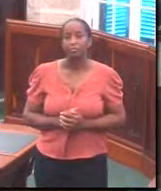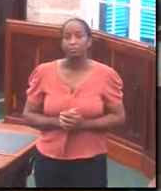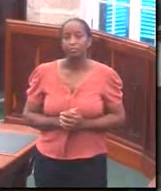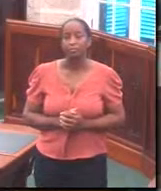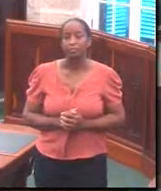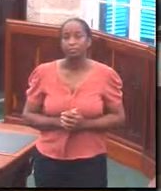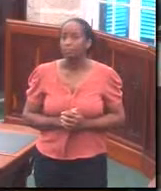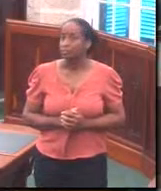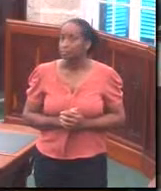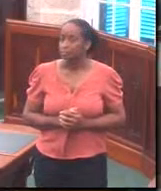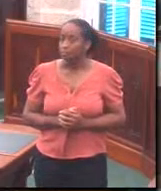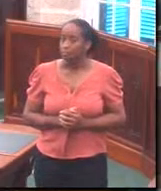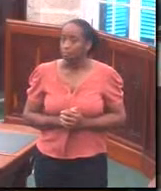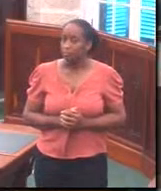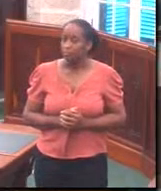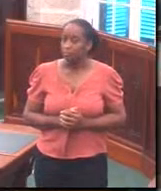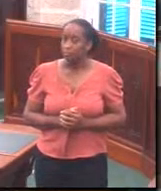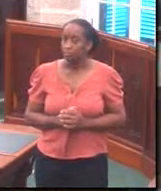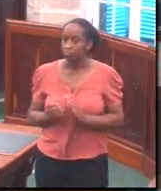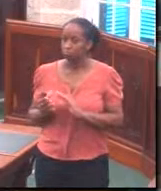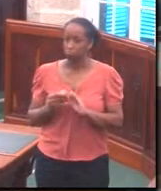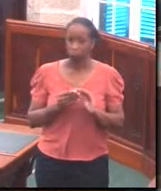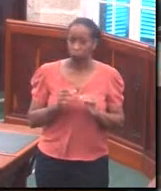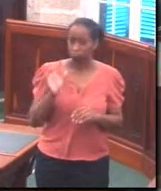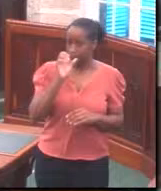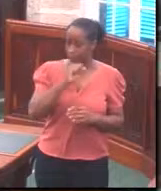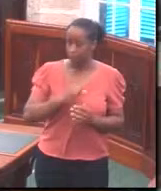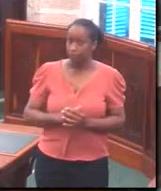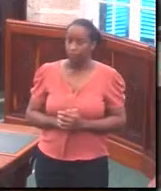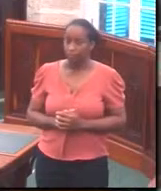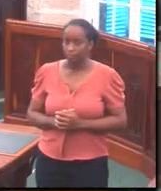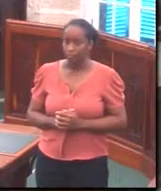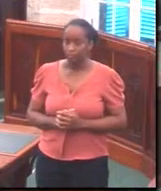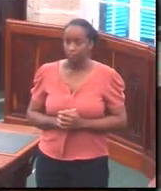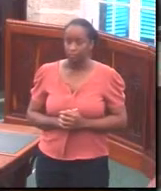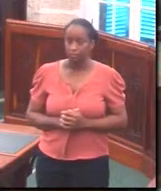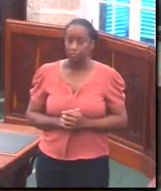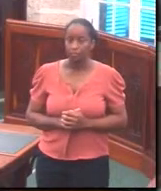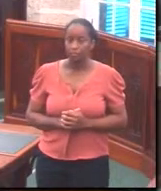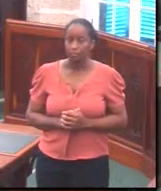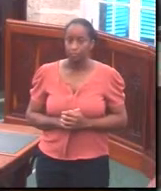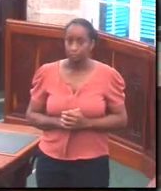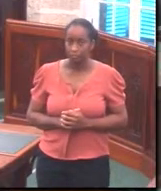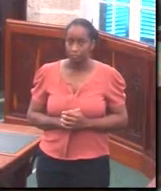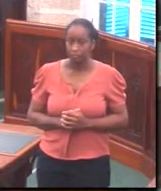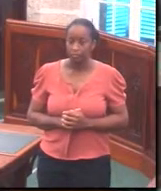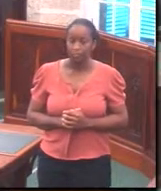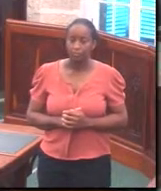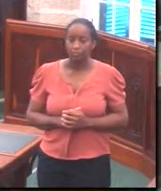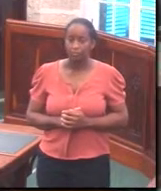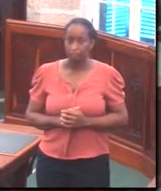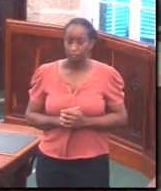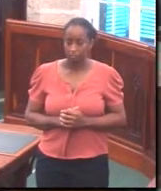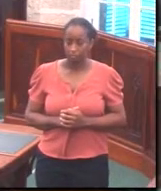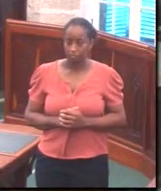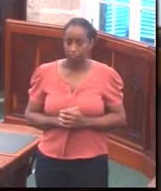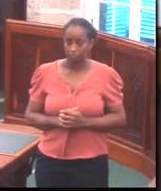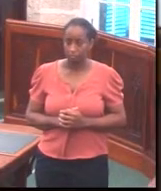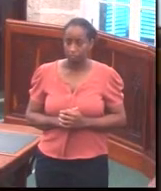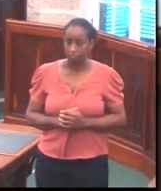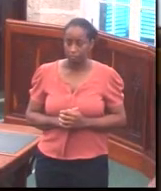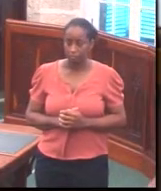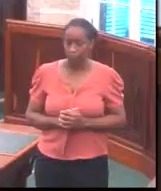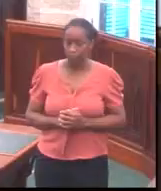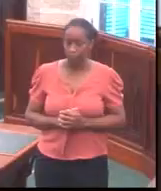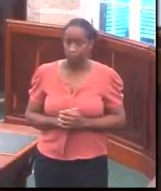instead be dead. I'm going to skin this cat a different way. Your Honor, no one will